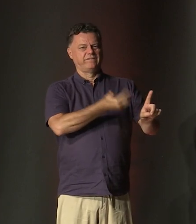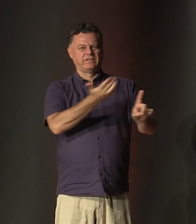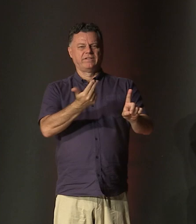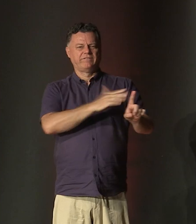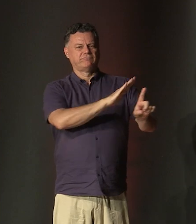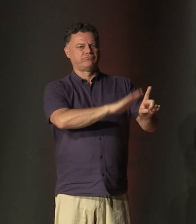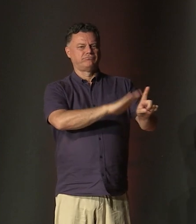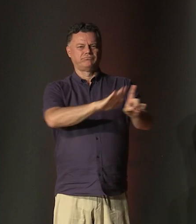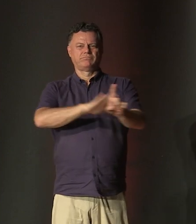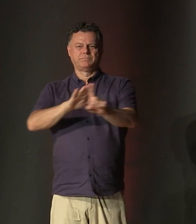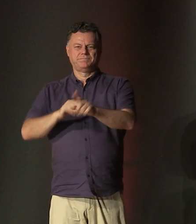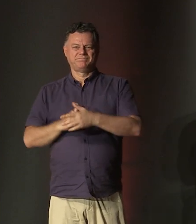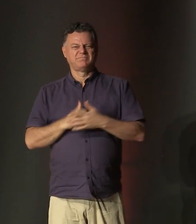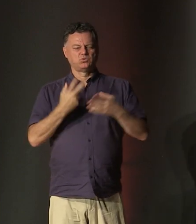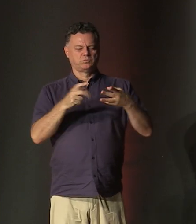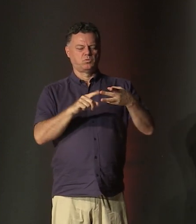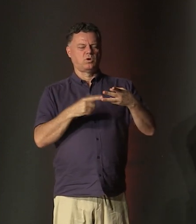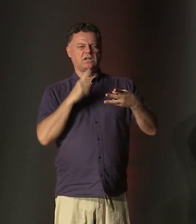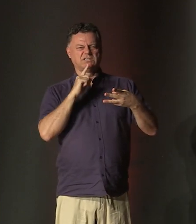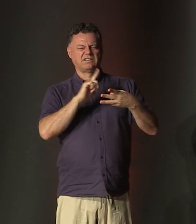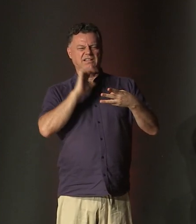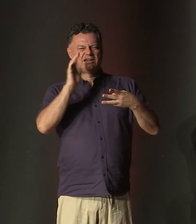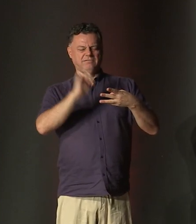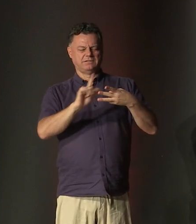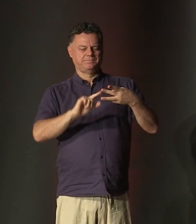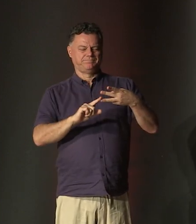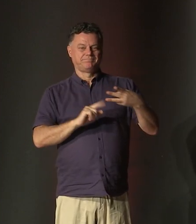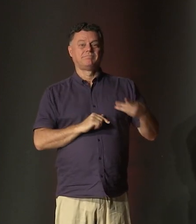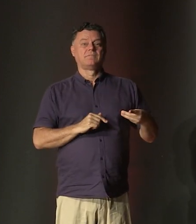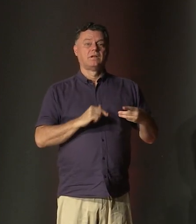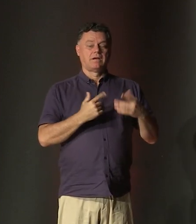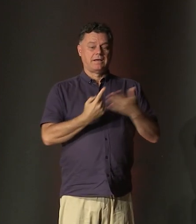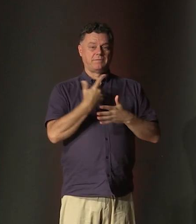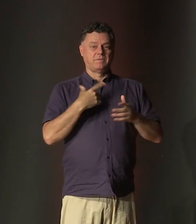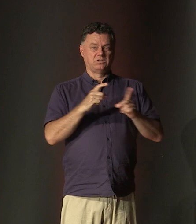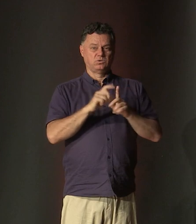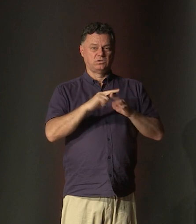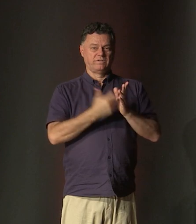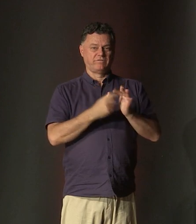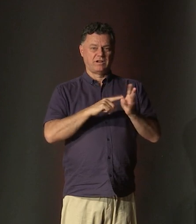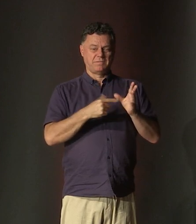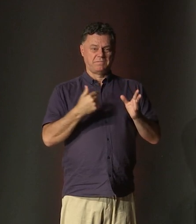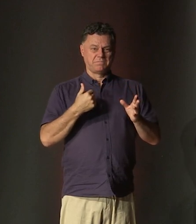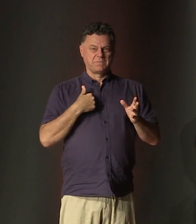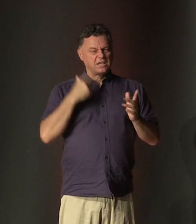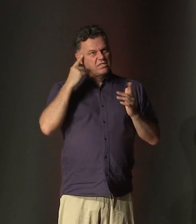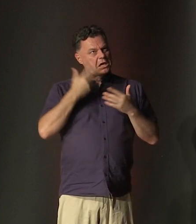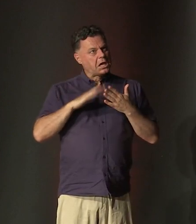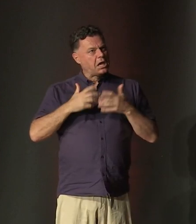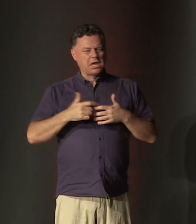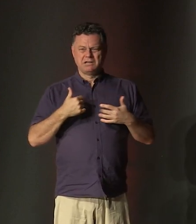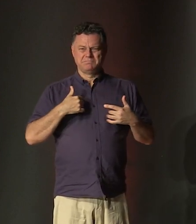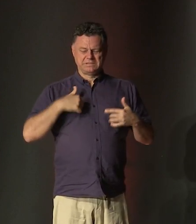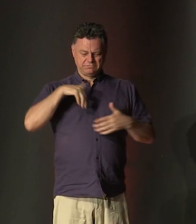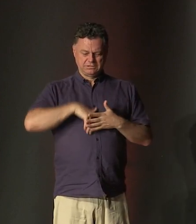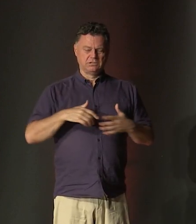honest, when it came to Freya and all that she was going through, it really took no effort at all. My